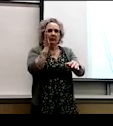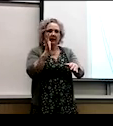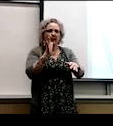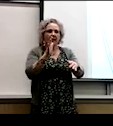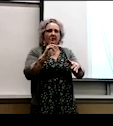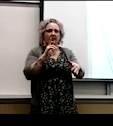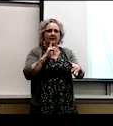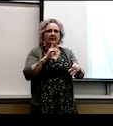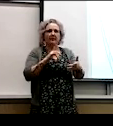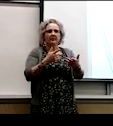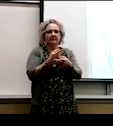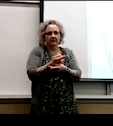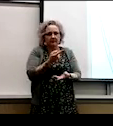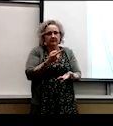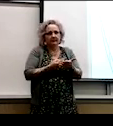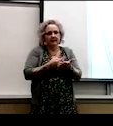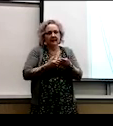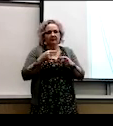There's the,